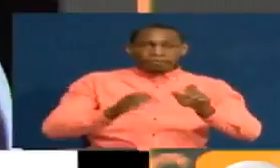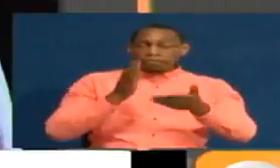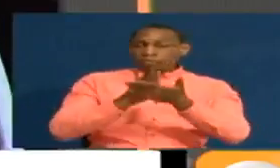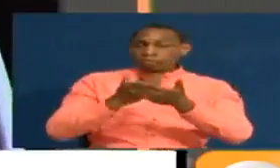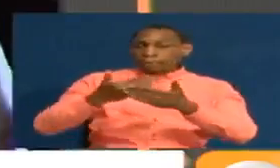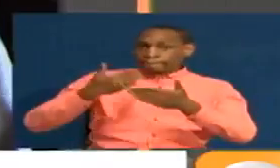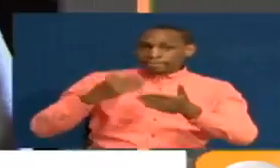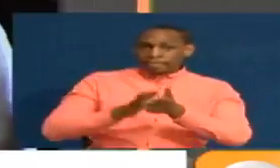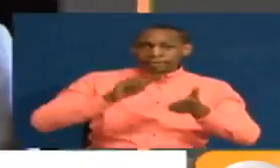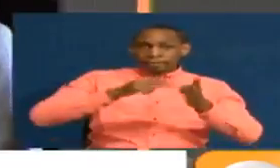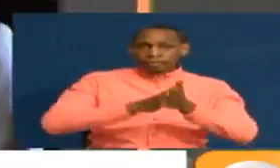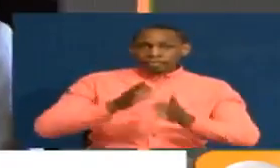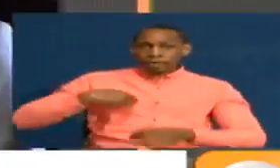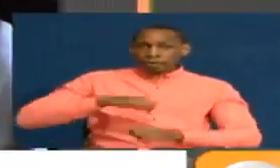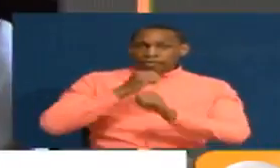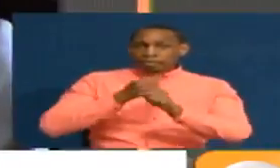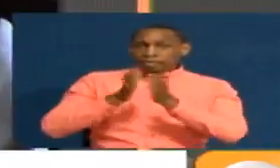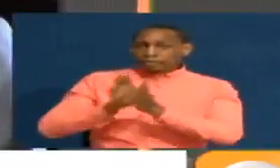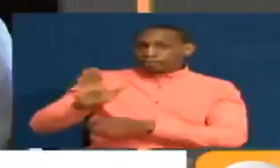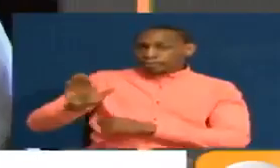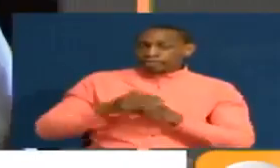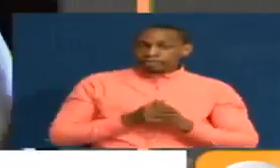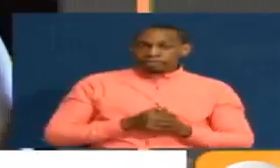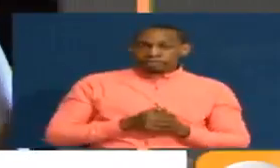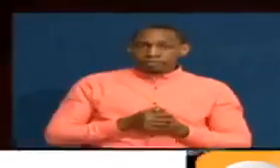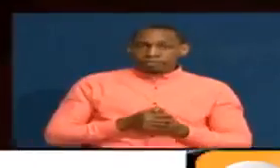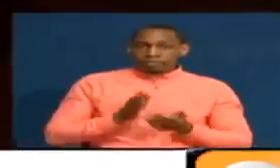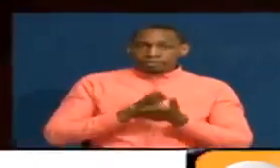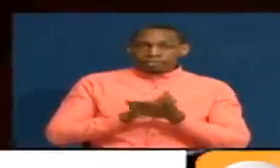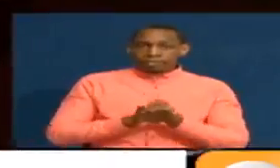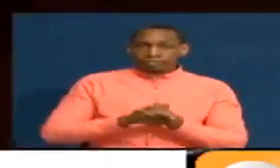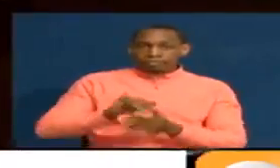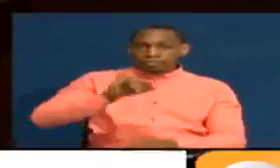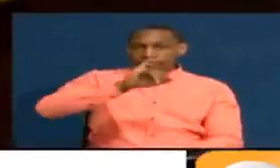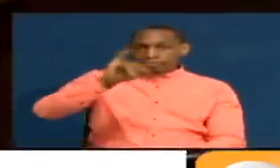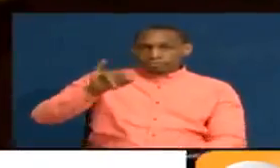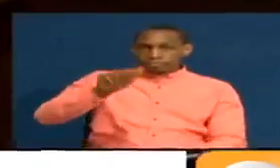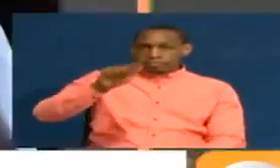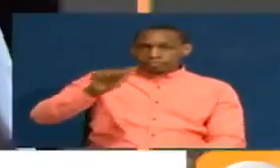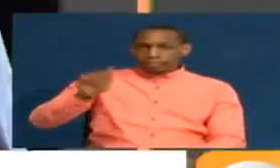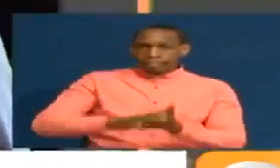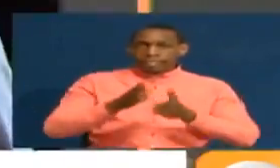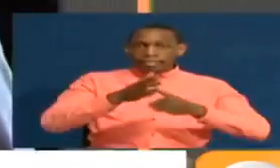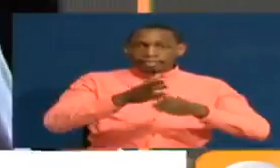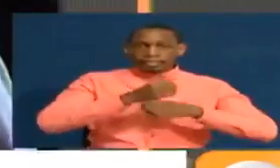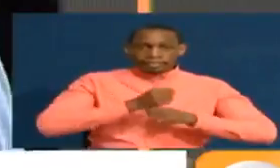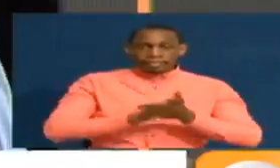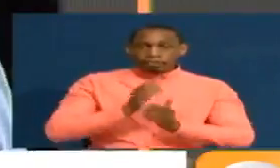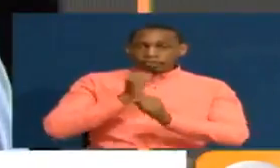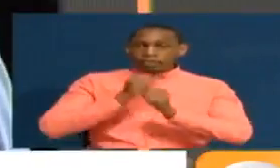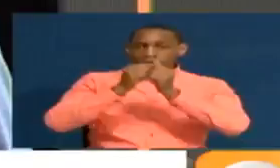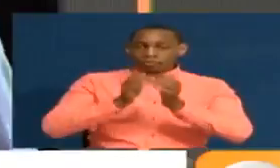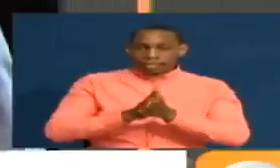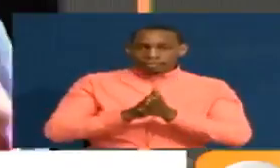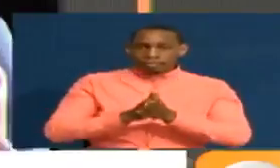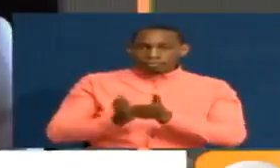the last project we were working with him on is just a trust. This is where we are trying to work together to get all the